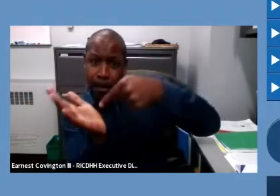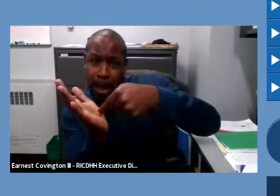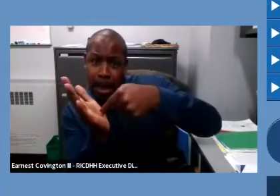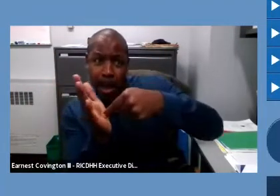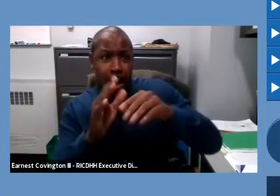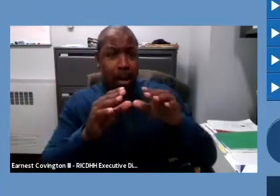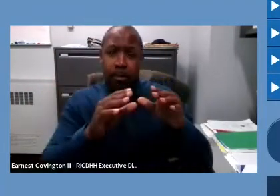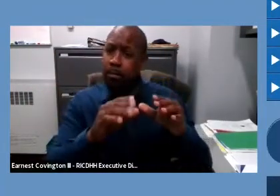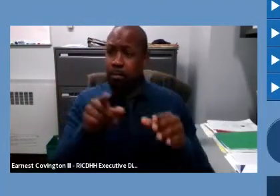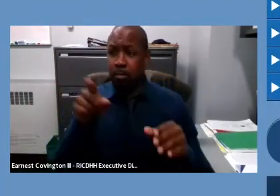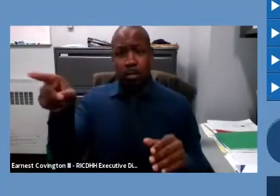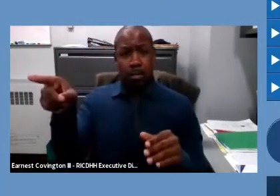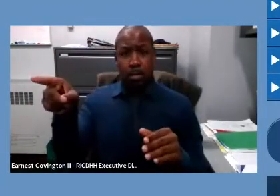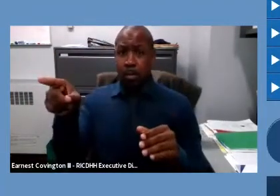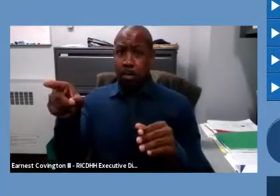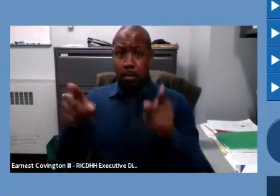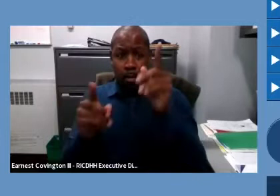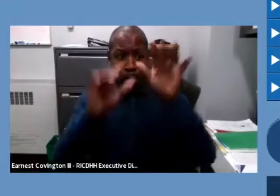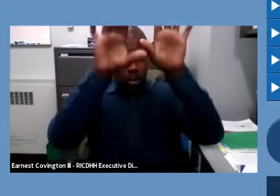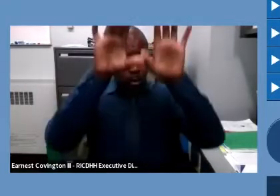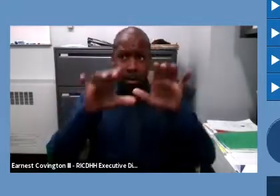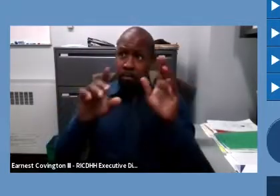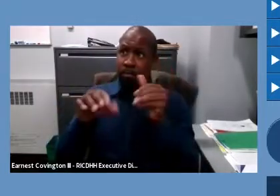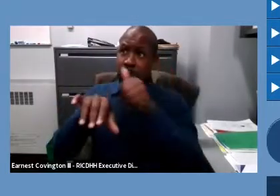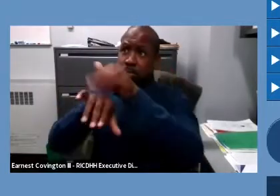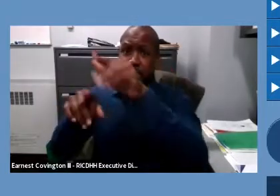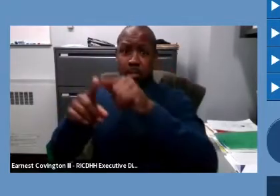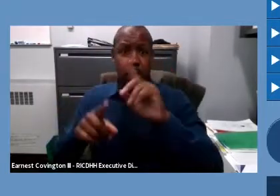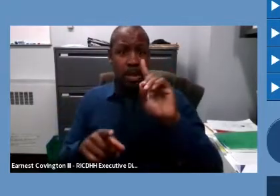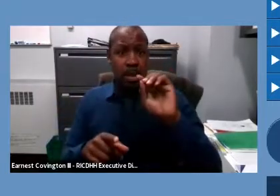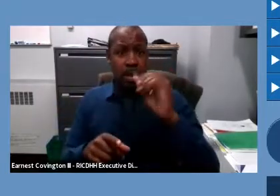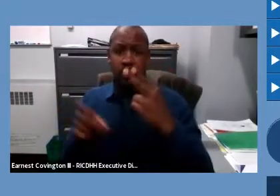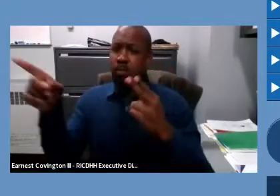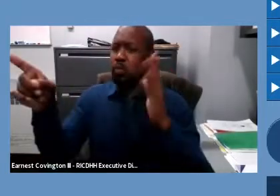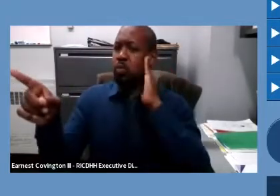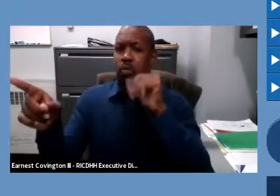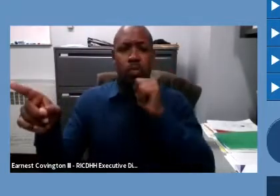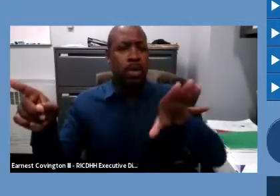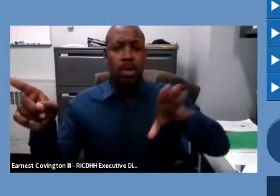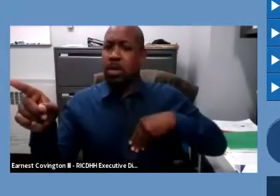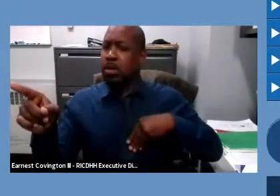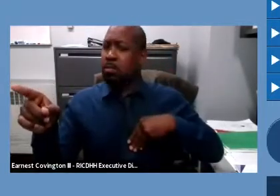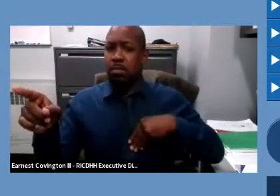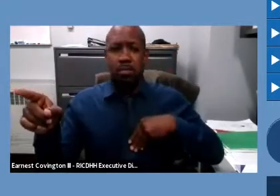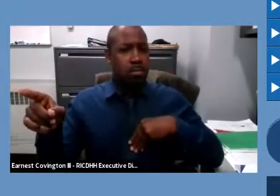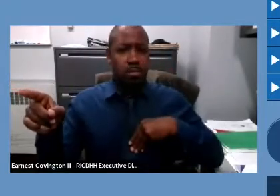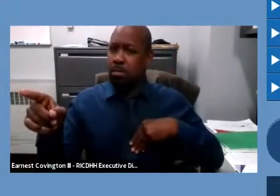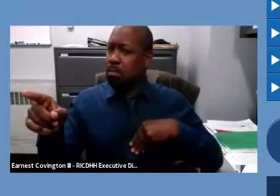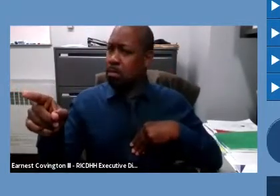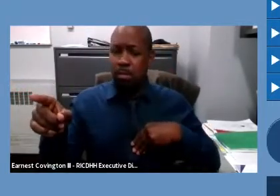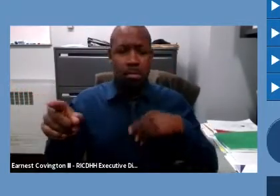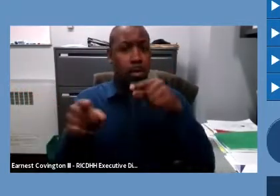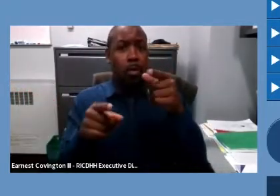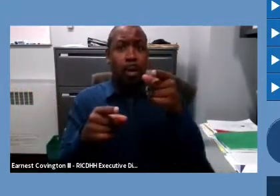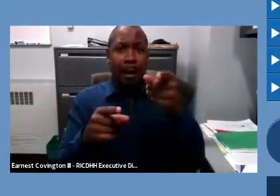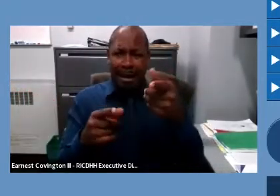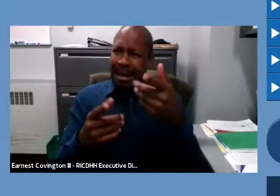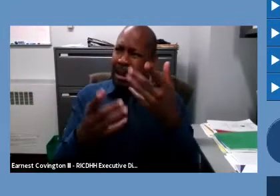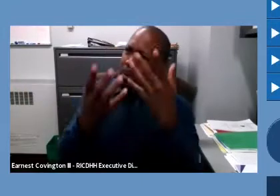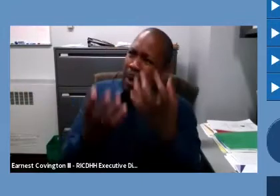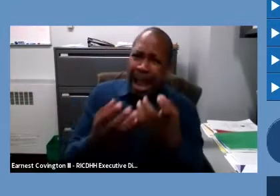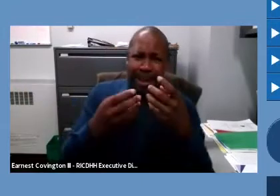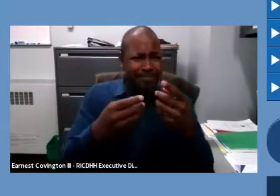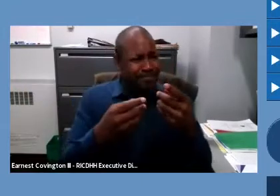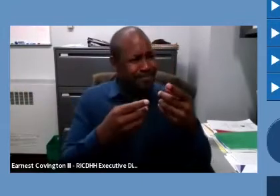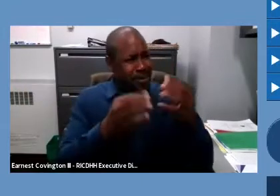if you are filing a complaint against an interpreter for a financial reason, the Department of Health will not accept